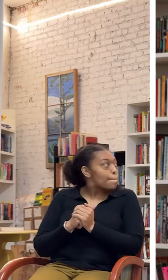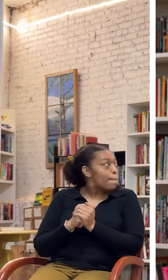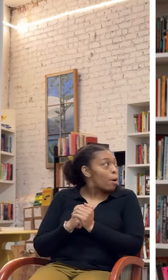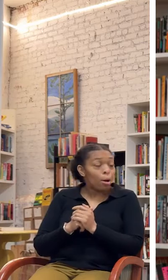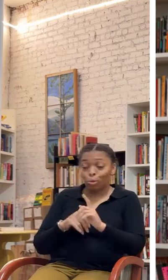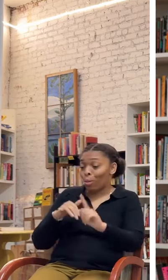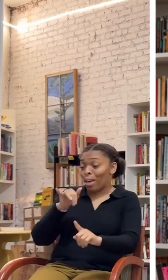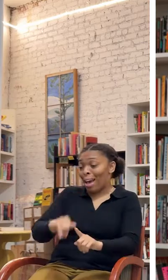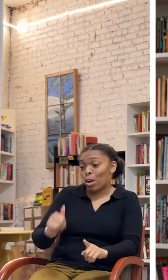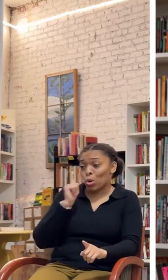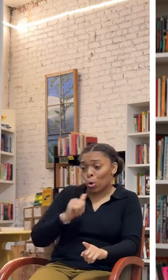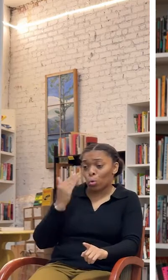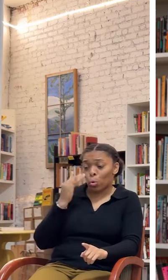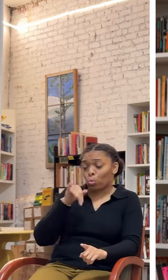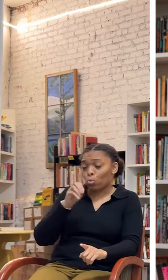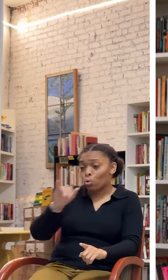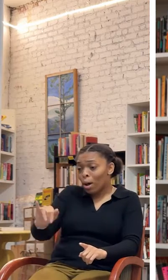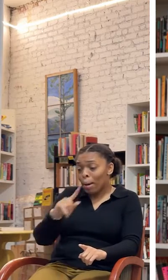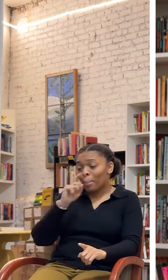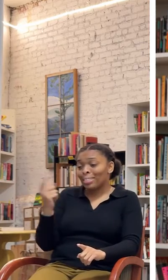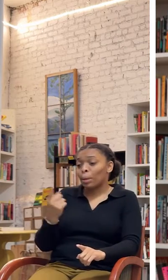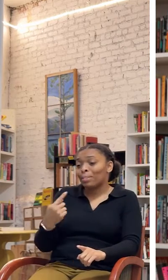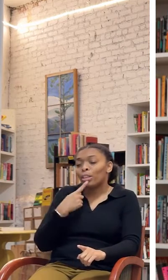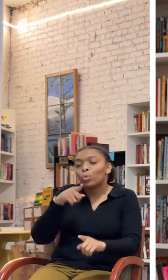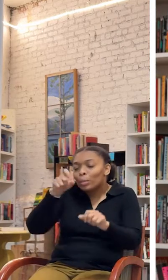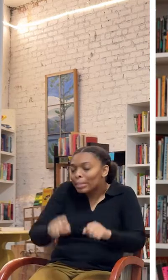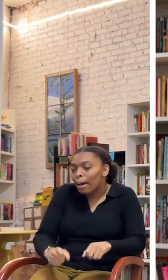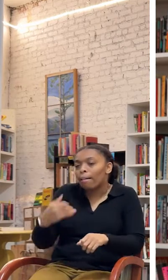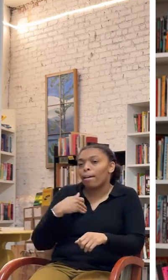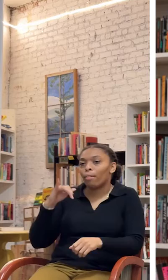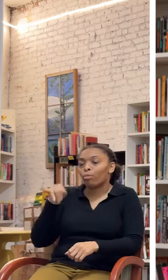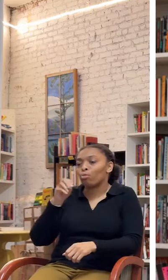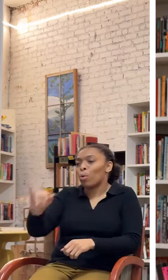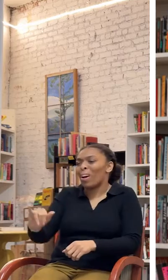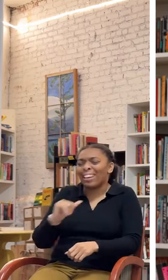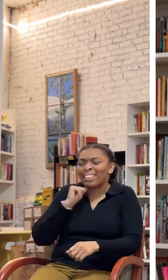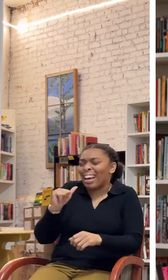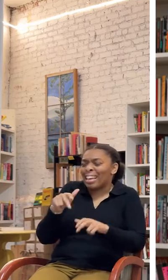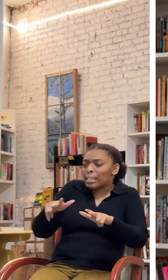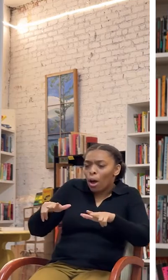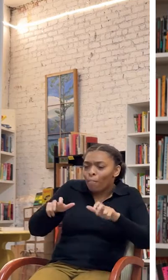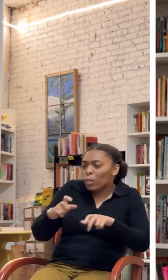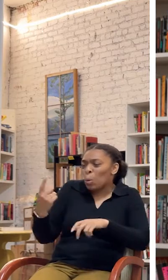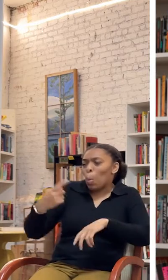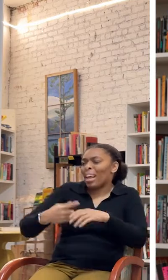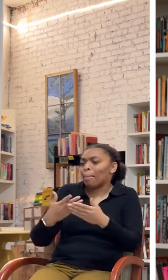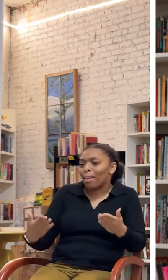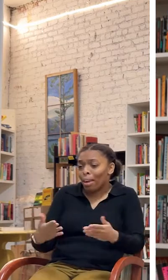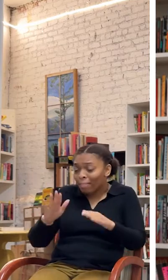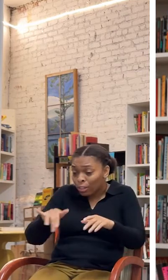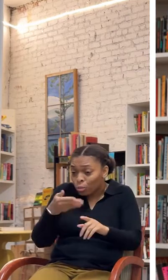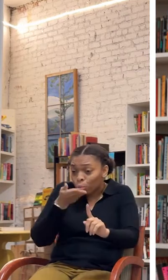That girl know joy because somebody said you get to have joy. It's not just a selfish one-time thing. That's what you